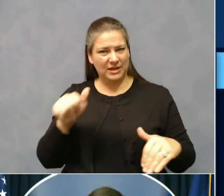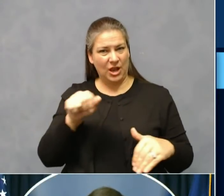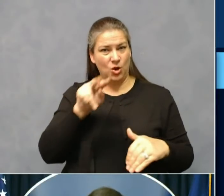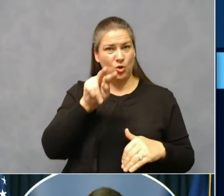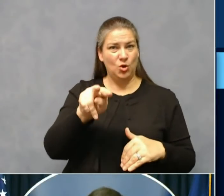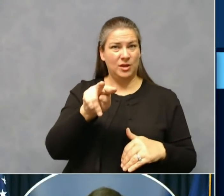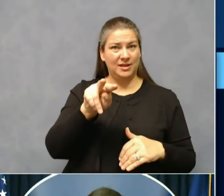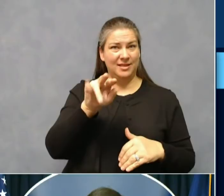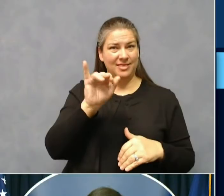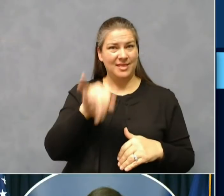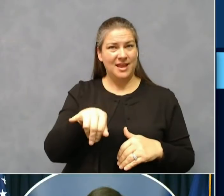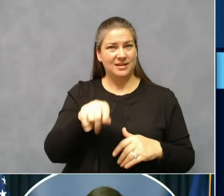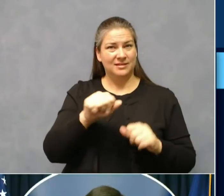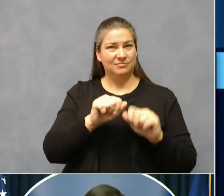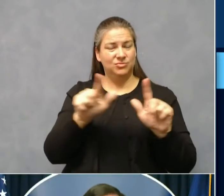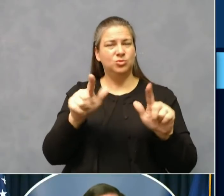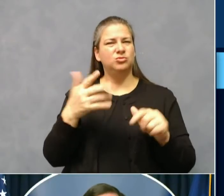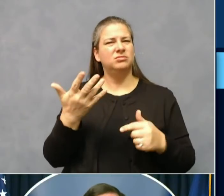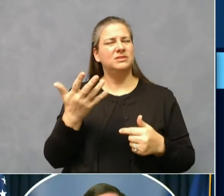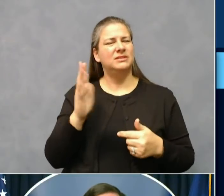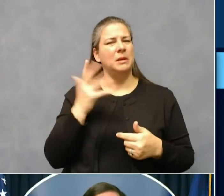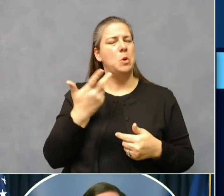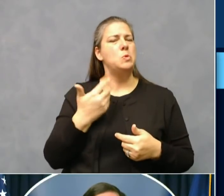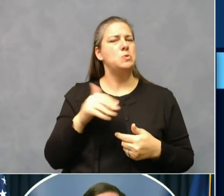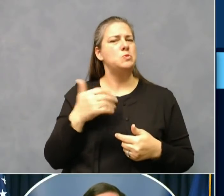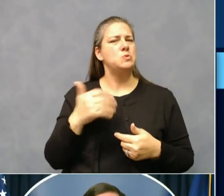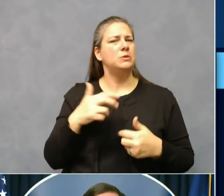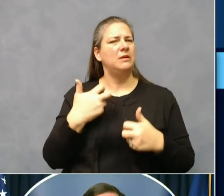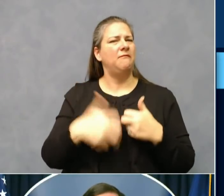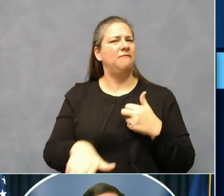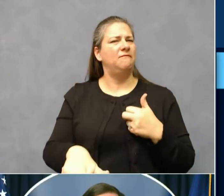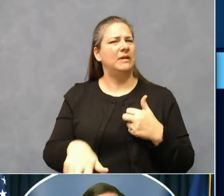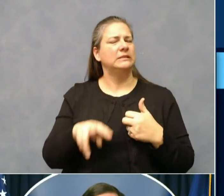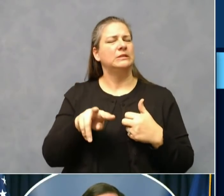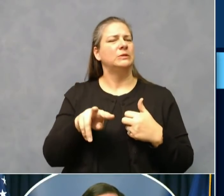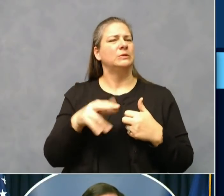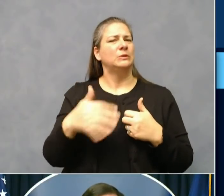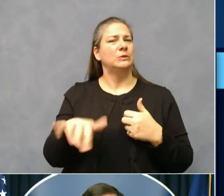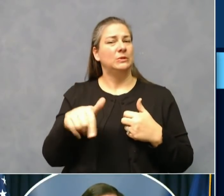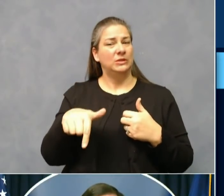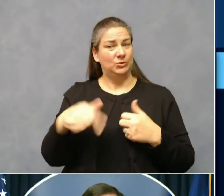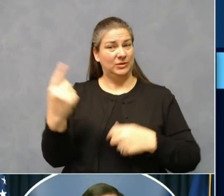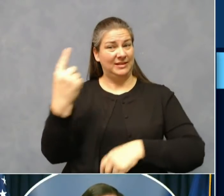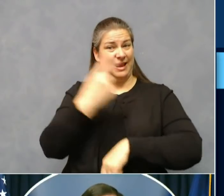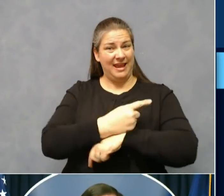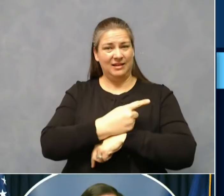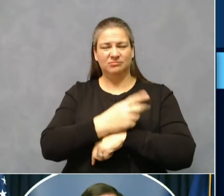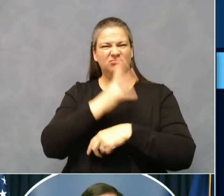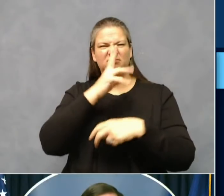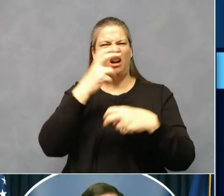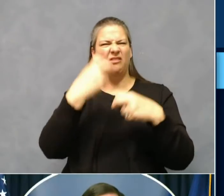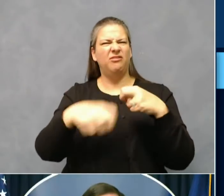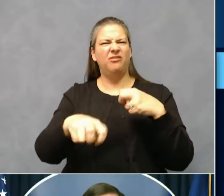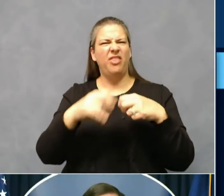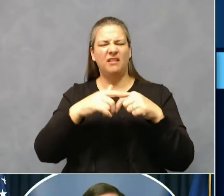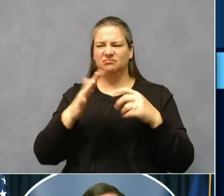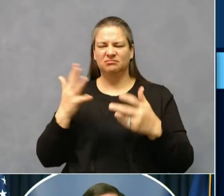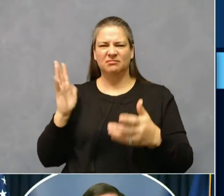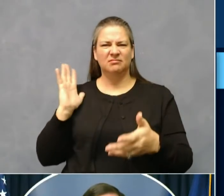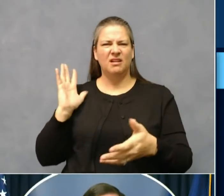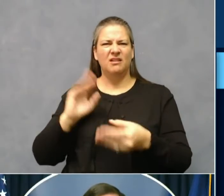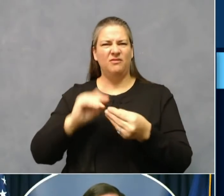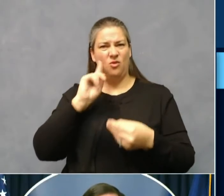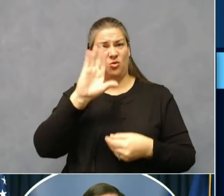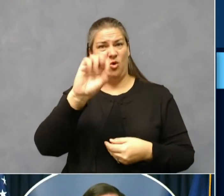today is the toughest day that this country has ever seen in COVID-19. We